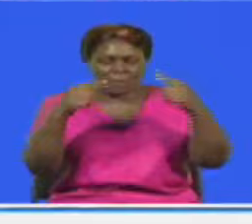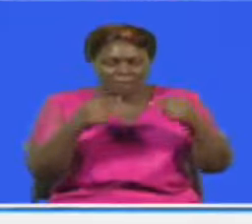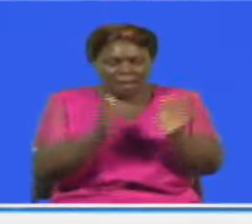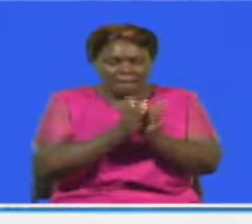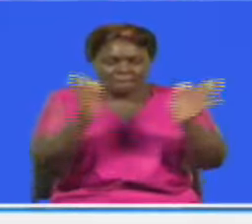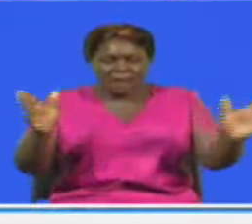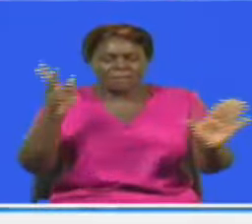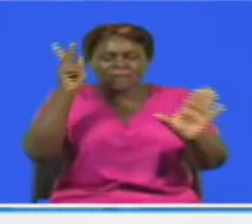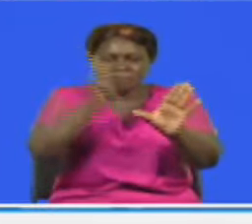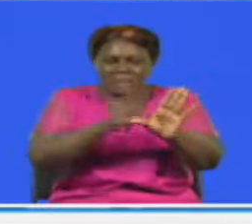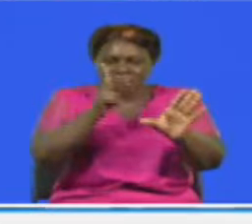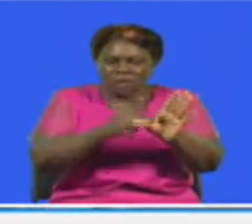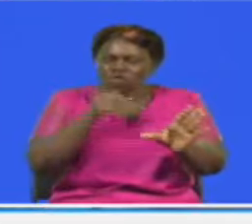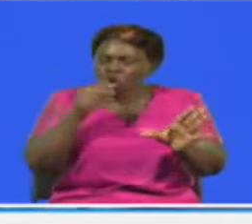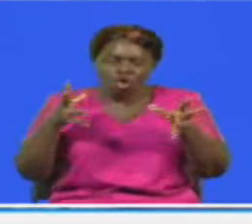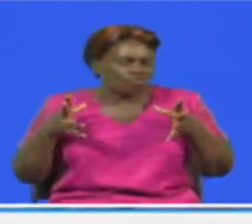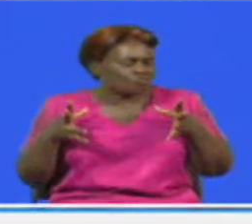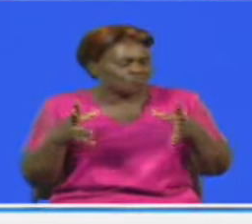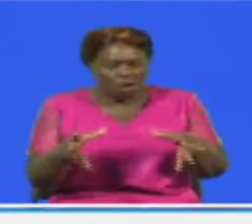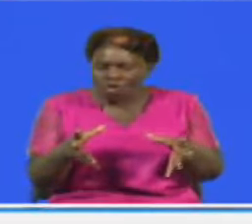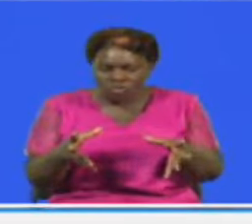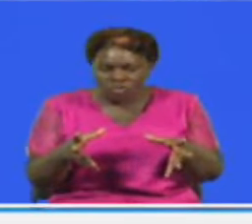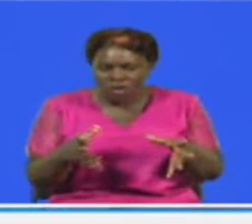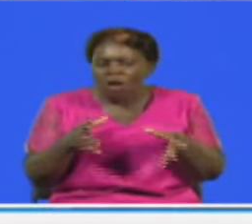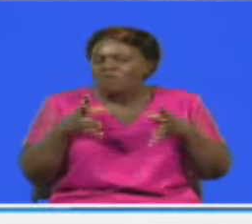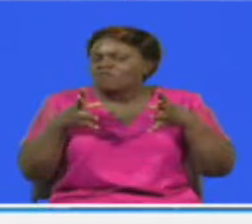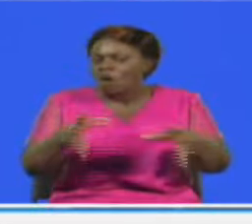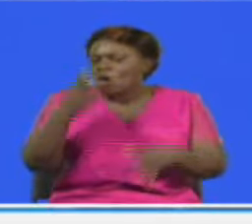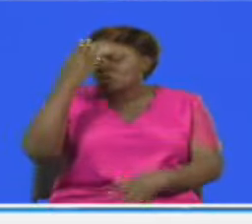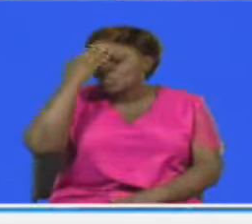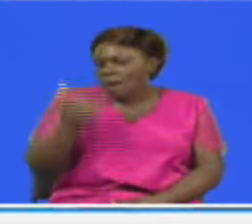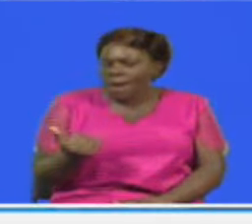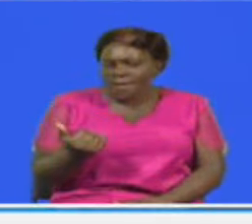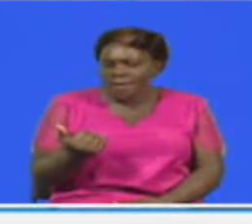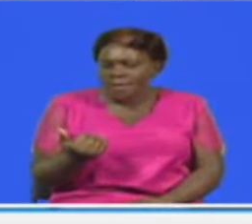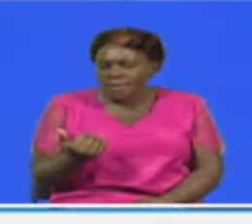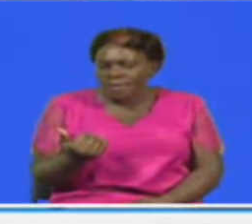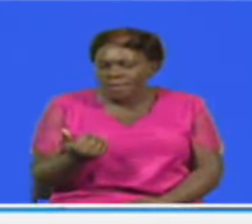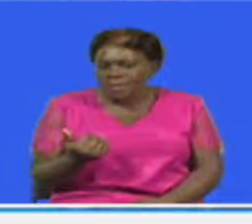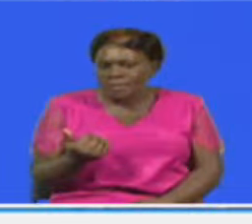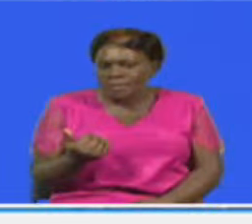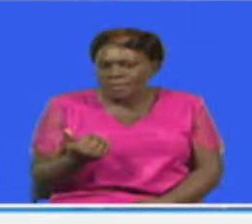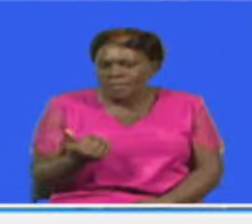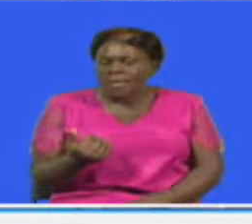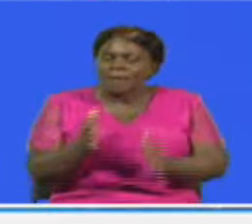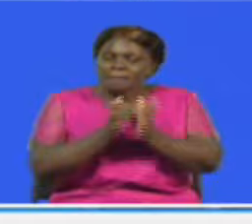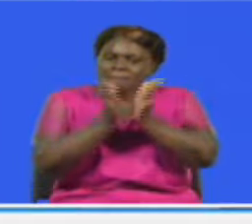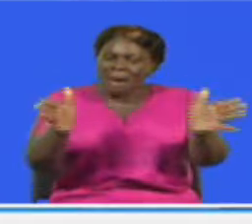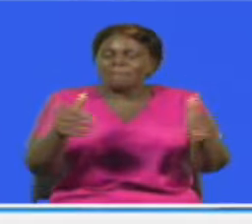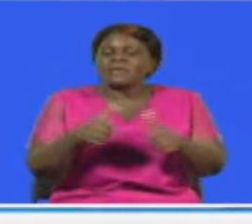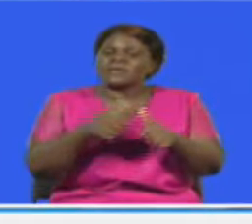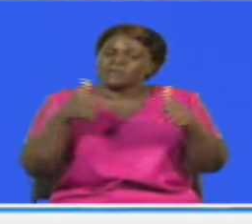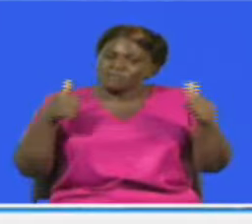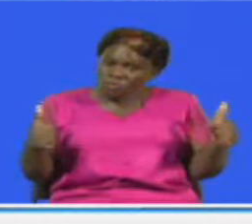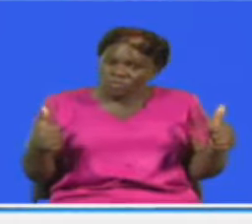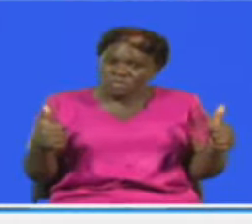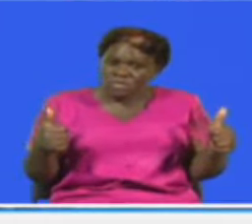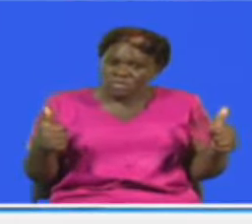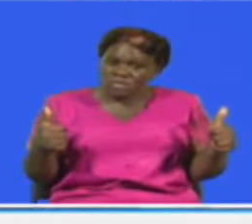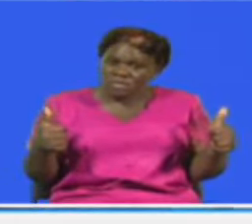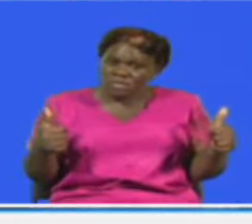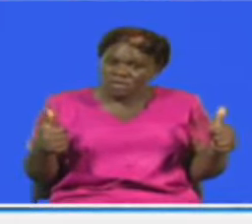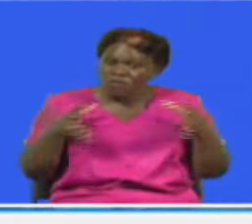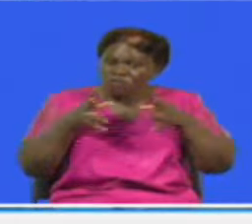Public participation, is it forceful? Kwa nini lazima? Kama wananchi wamekataa,